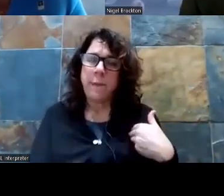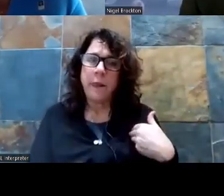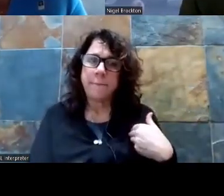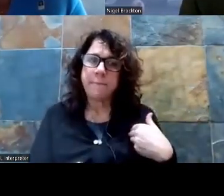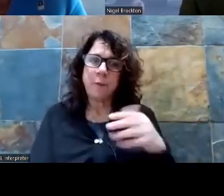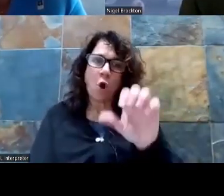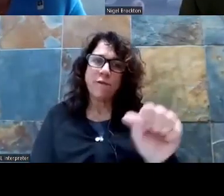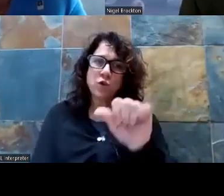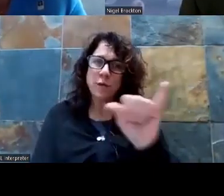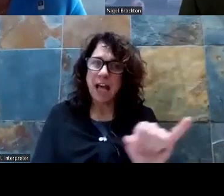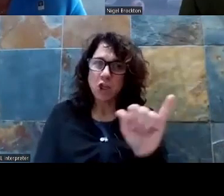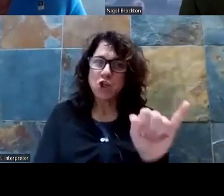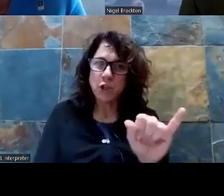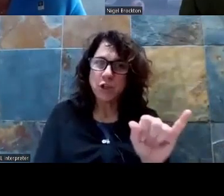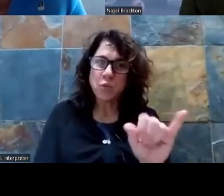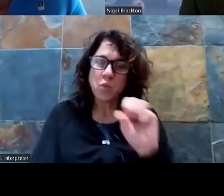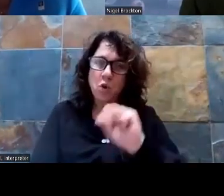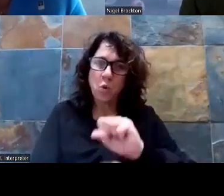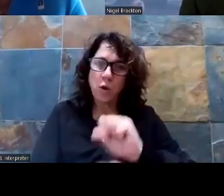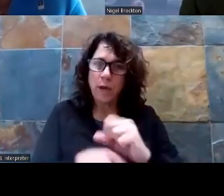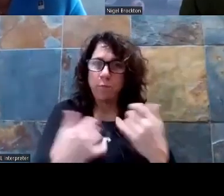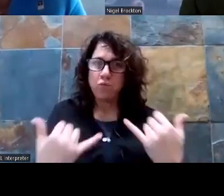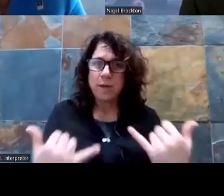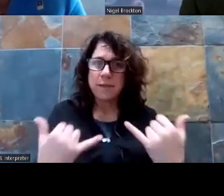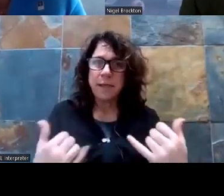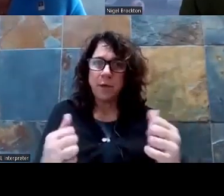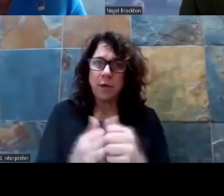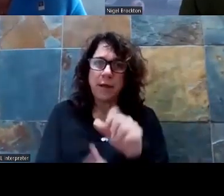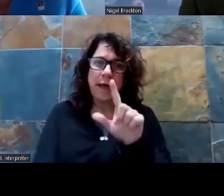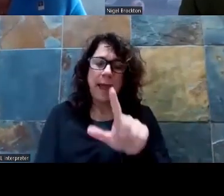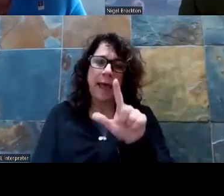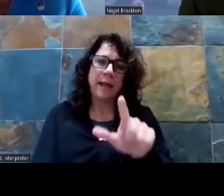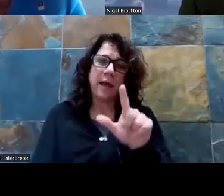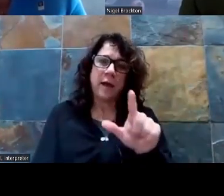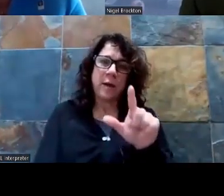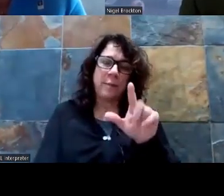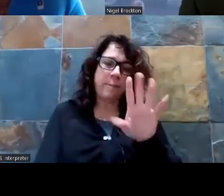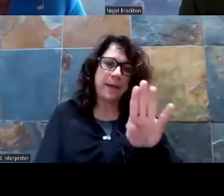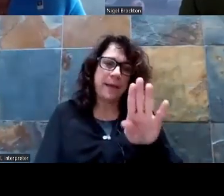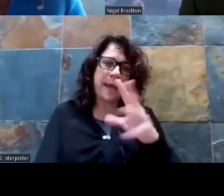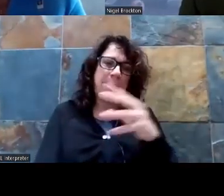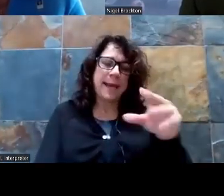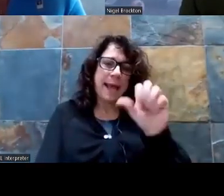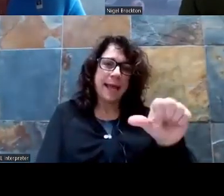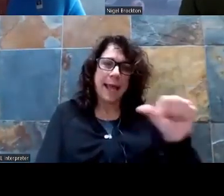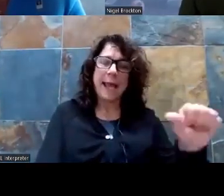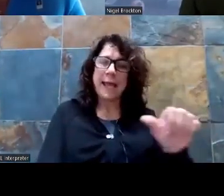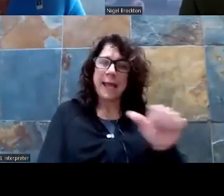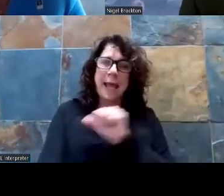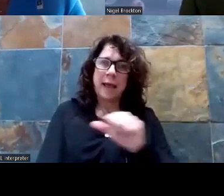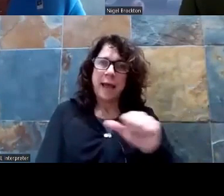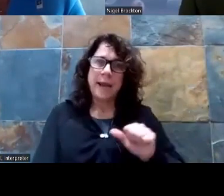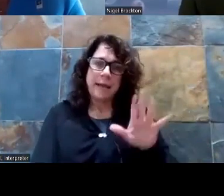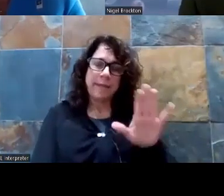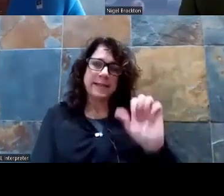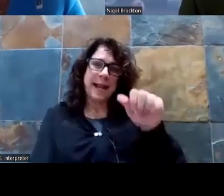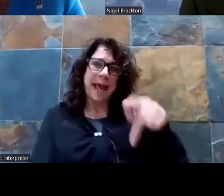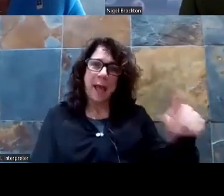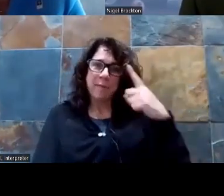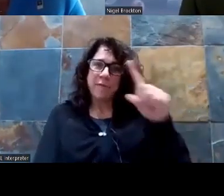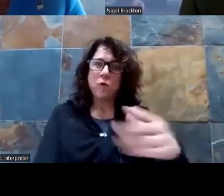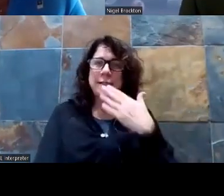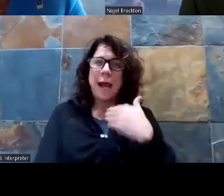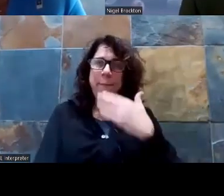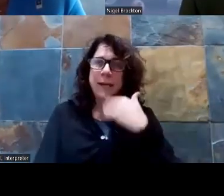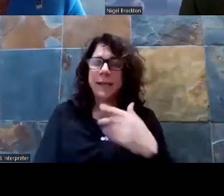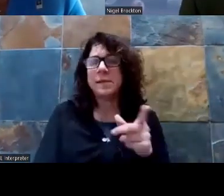artificial intelligence. We are working presently with LLENAA, Lena, which is an app for